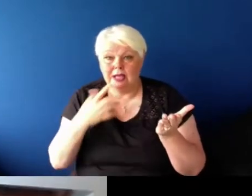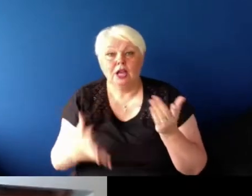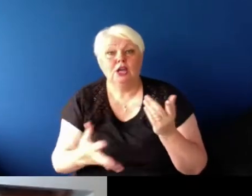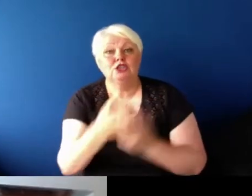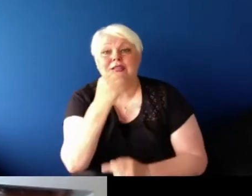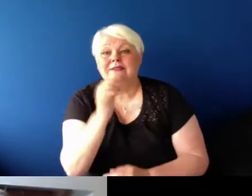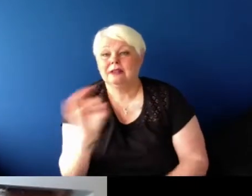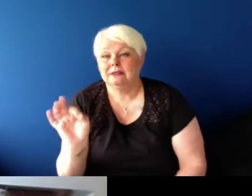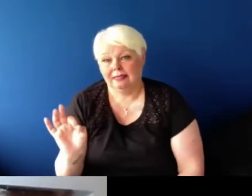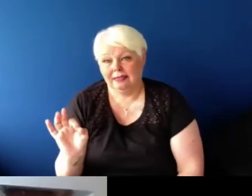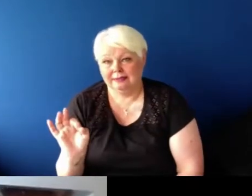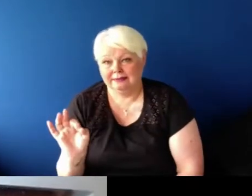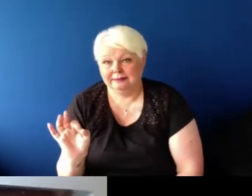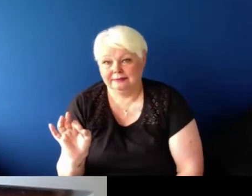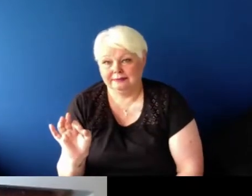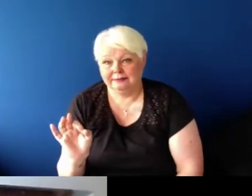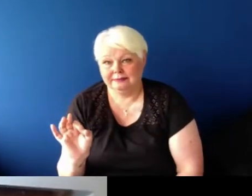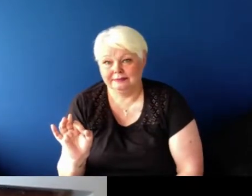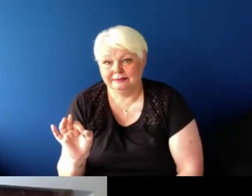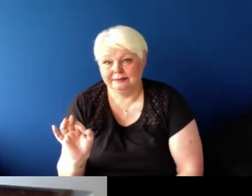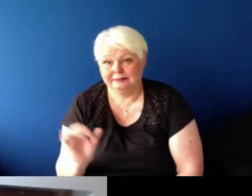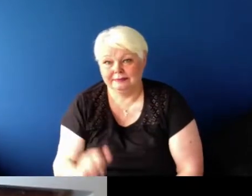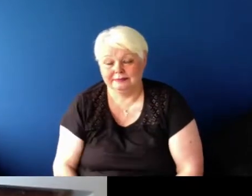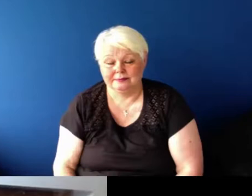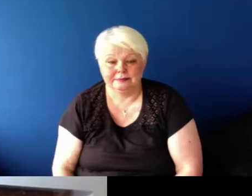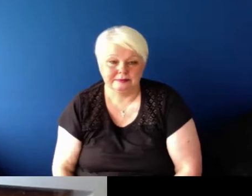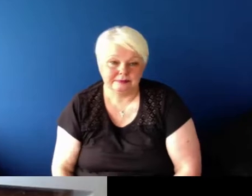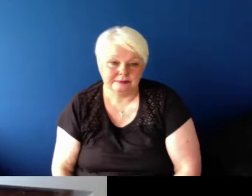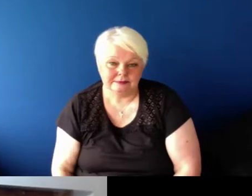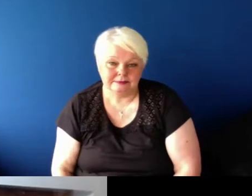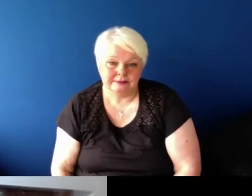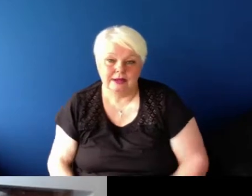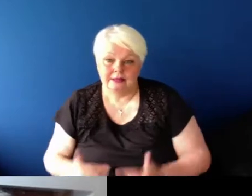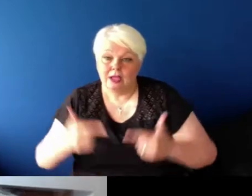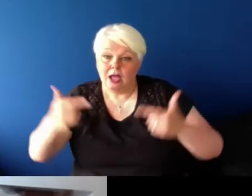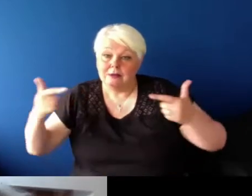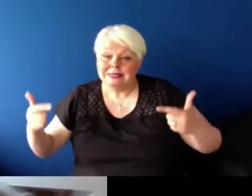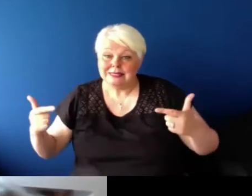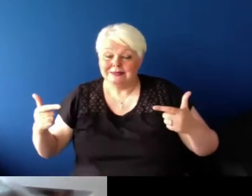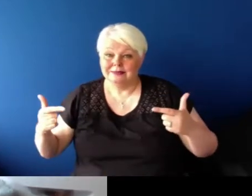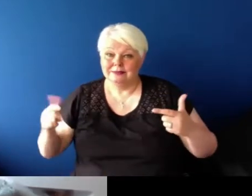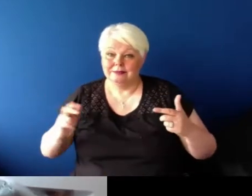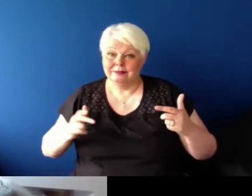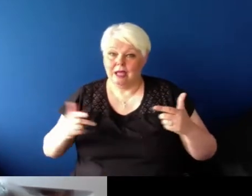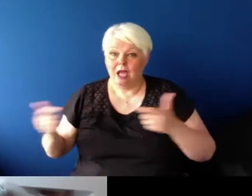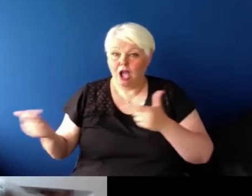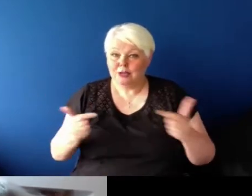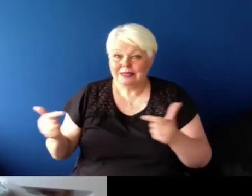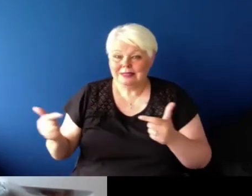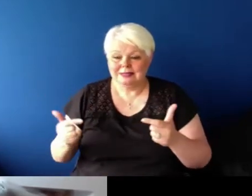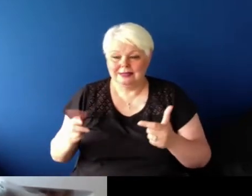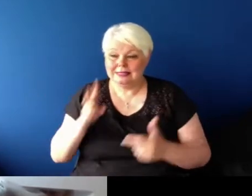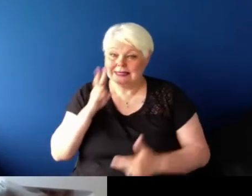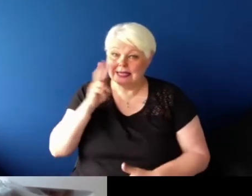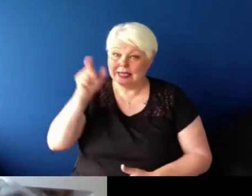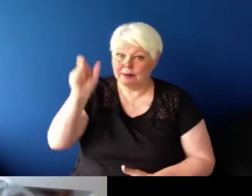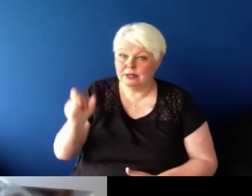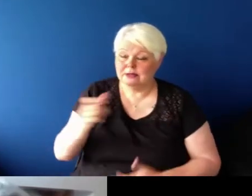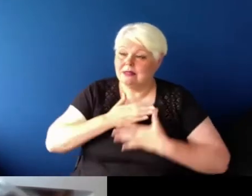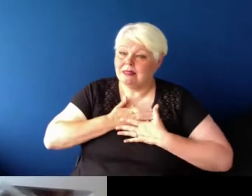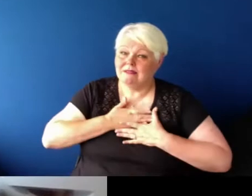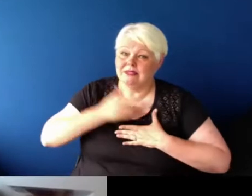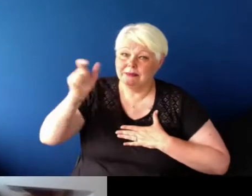doing it like that. What makes the counter argument is seeing somebody, loving somebody, knowing